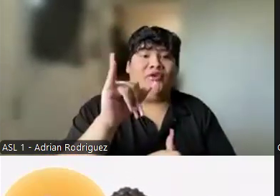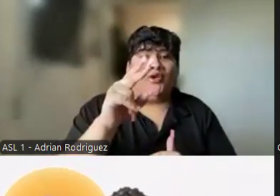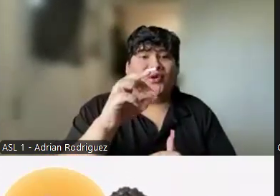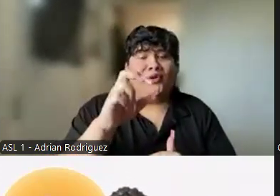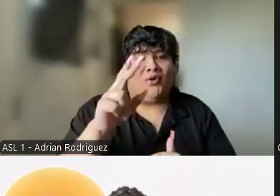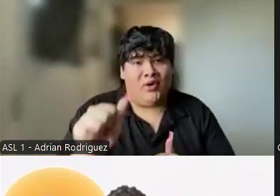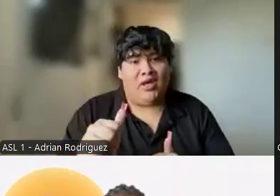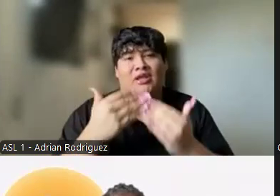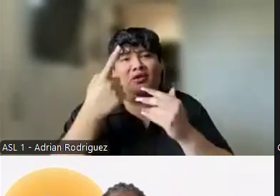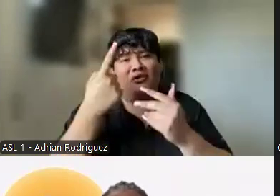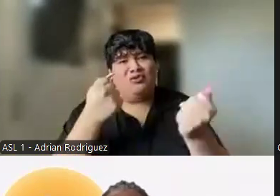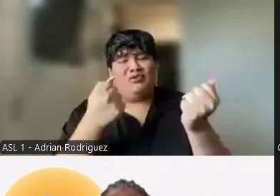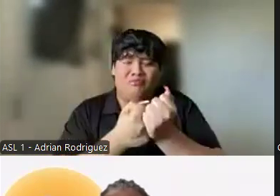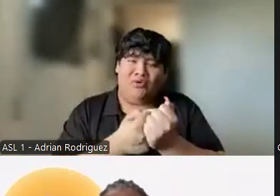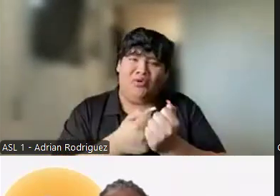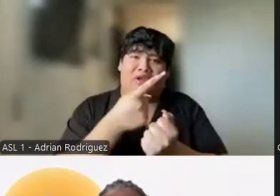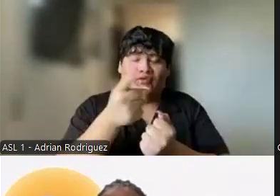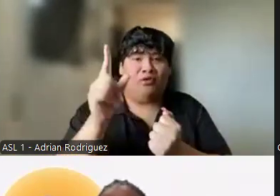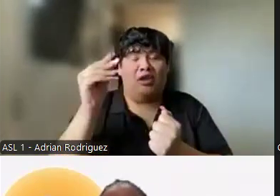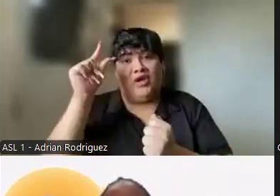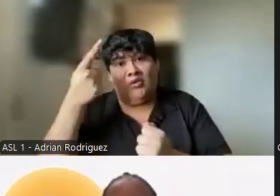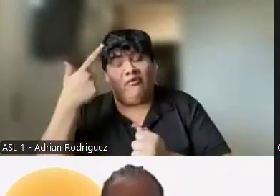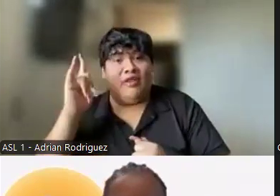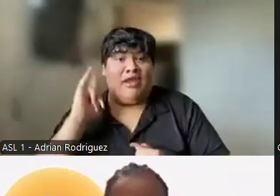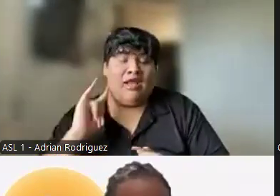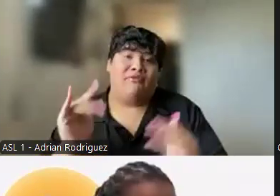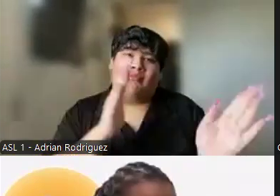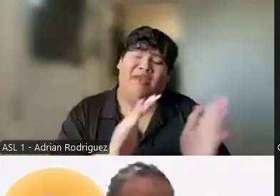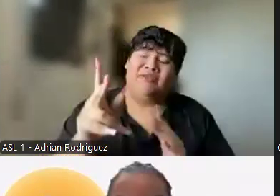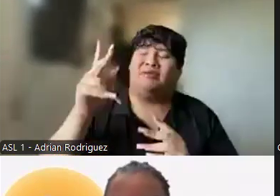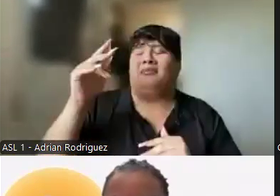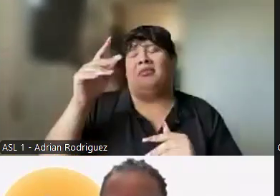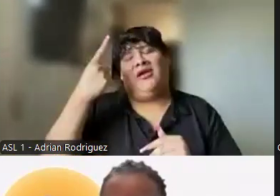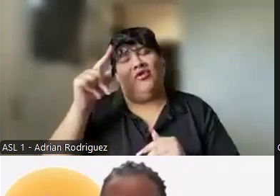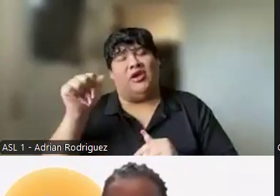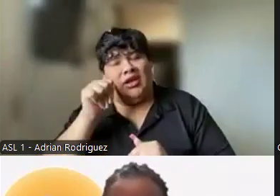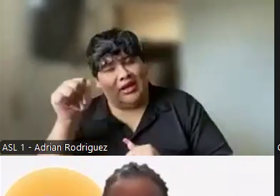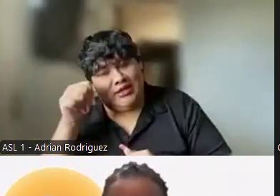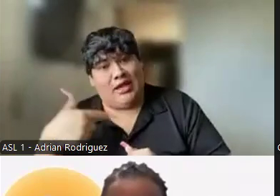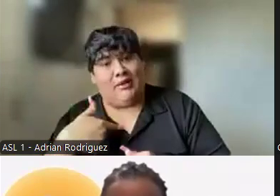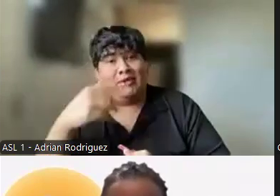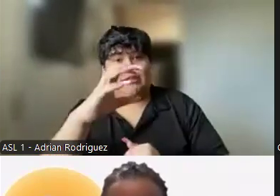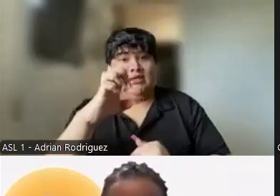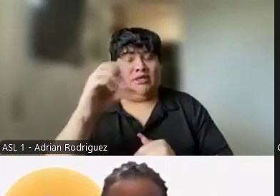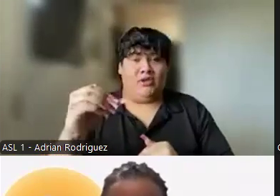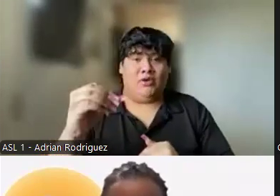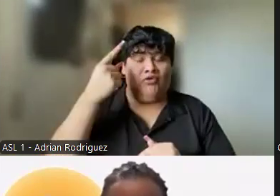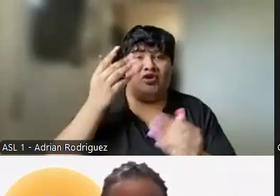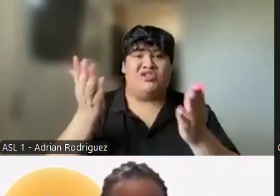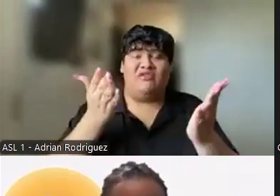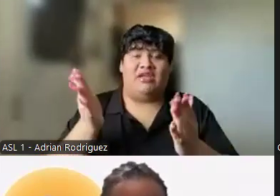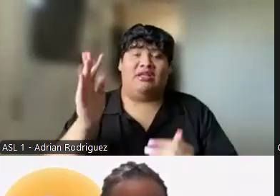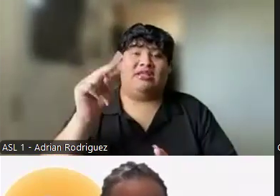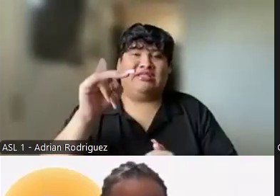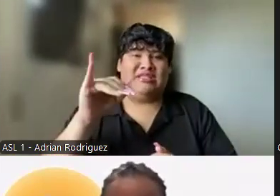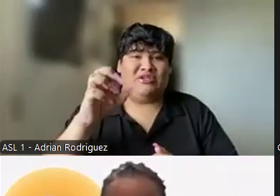support of you and the governor on the California Master Plan for Aging. I'm the CEO of Serving Seniors. It's a